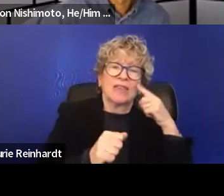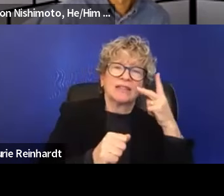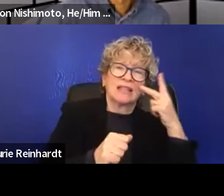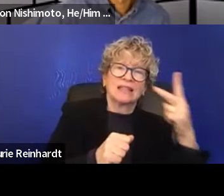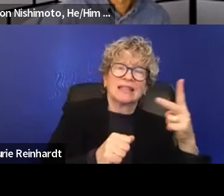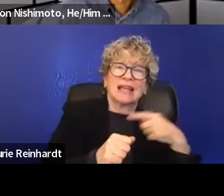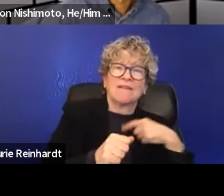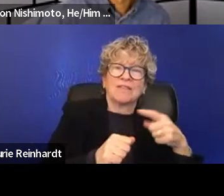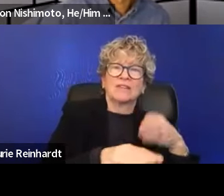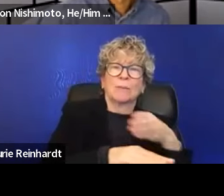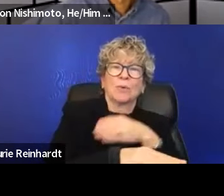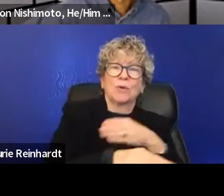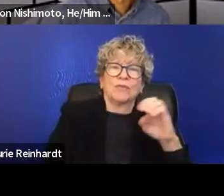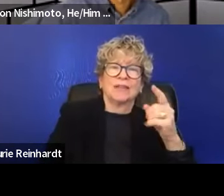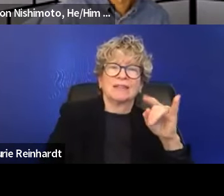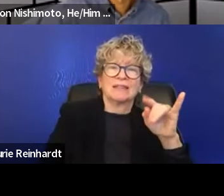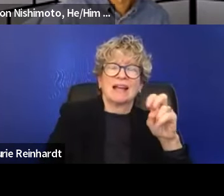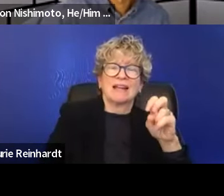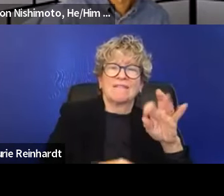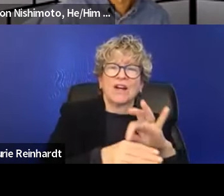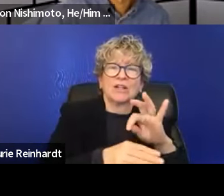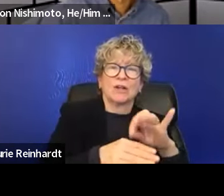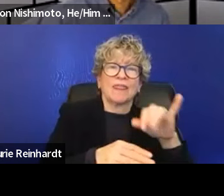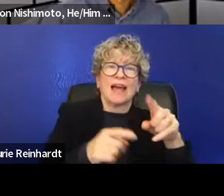immediately. So that was when I was 32.